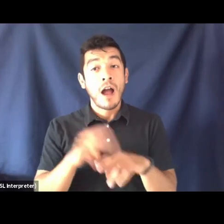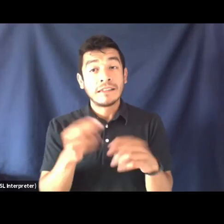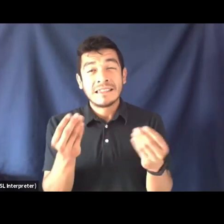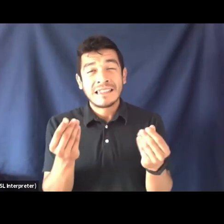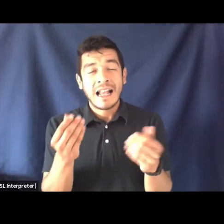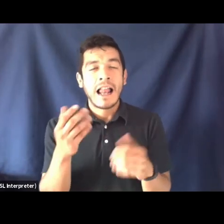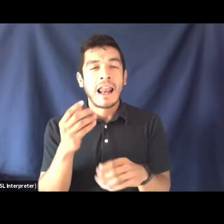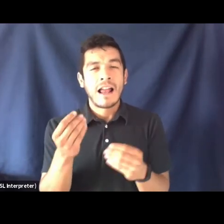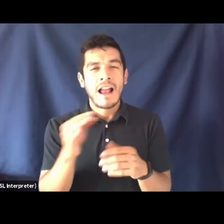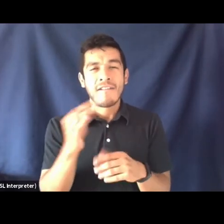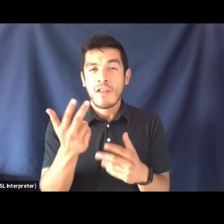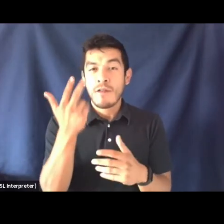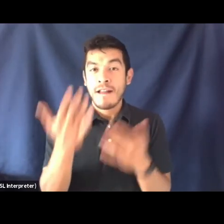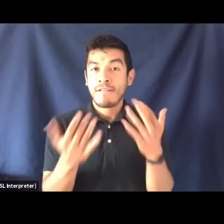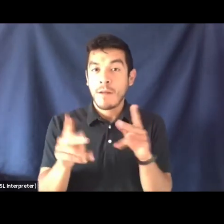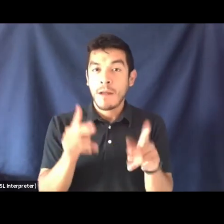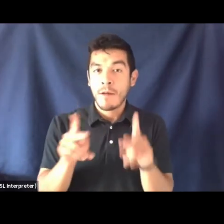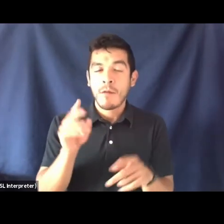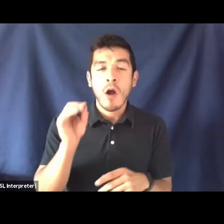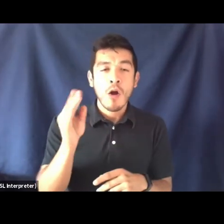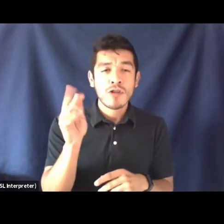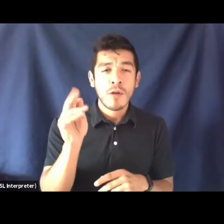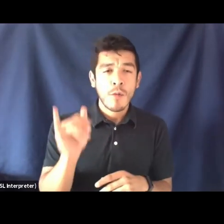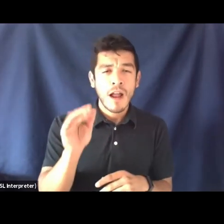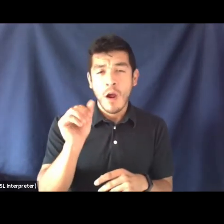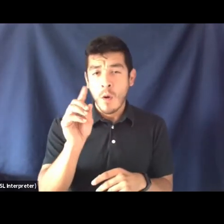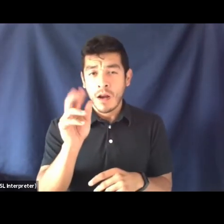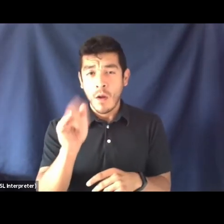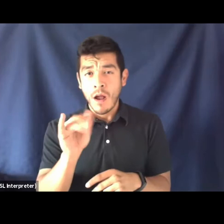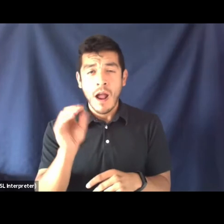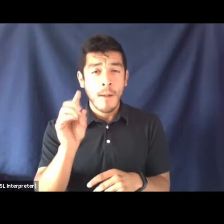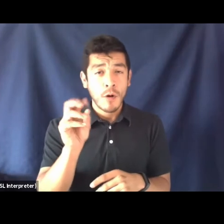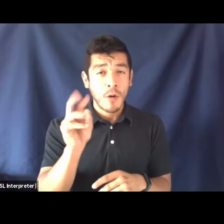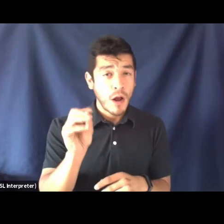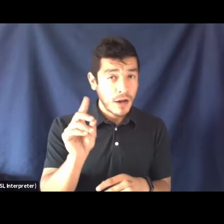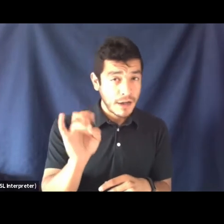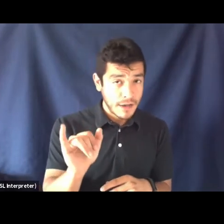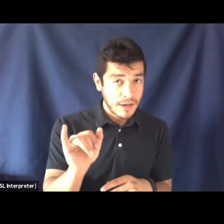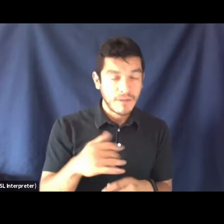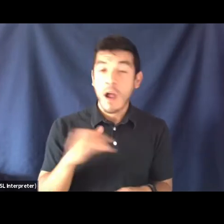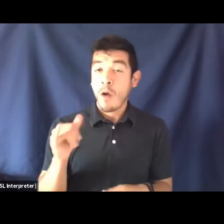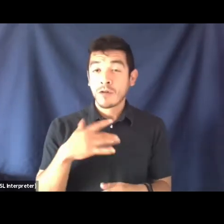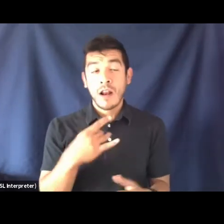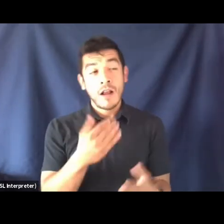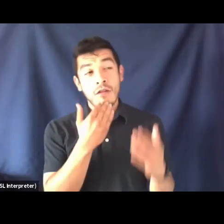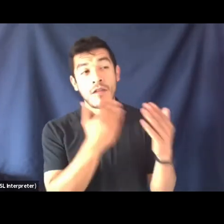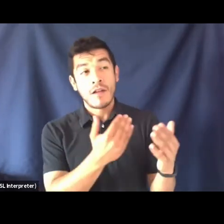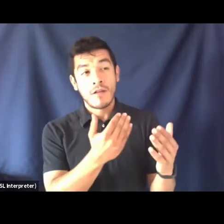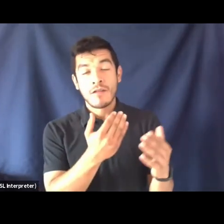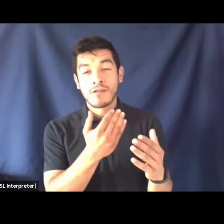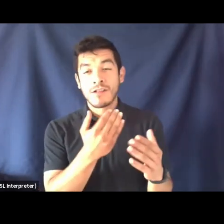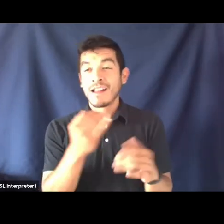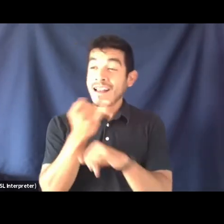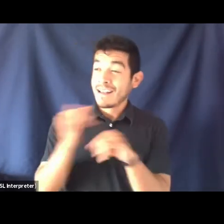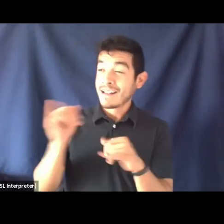Peoples, the Ojibwe, the Odawa, and the Potawatomi. I would also like to thank IndieWire for